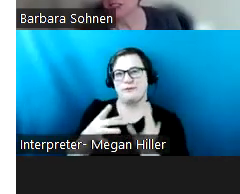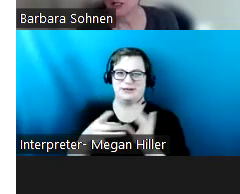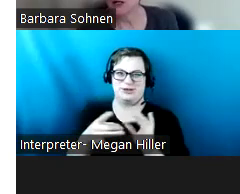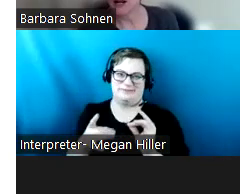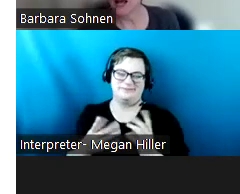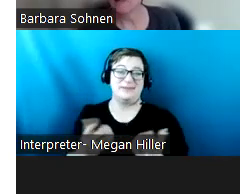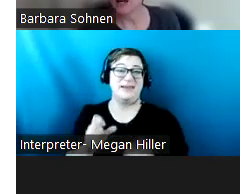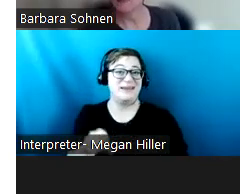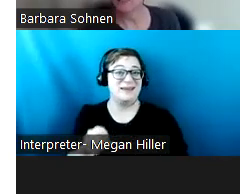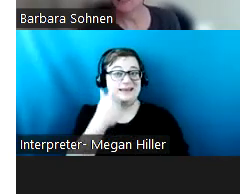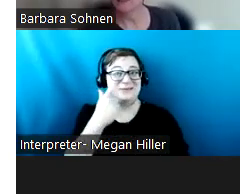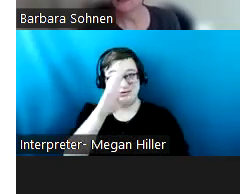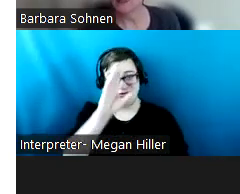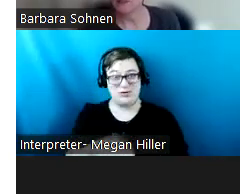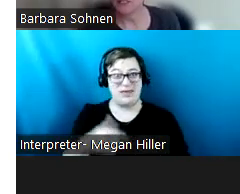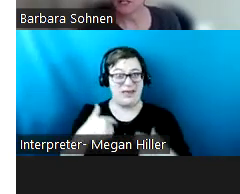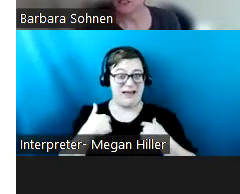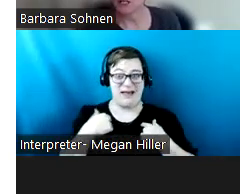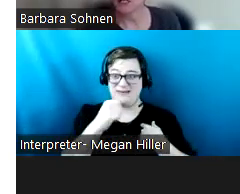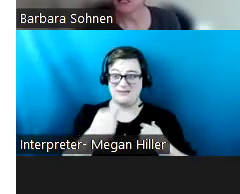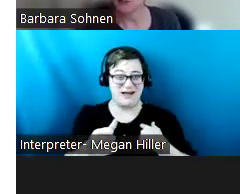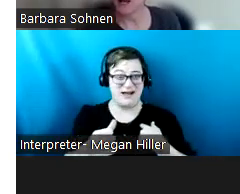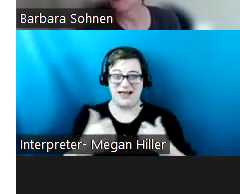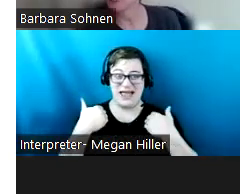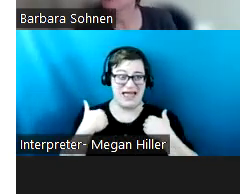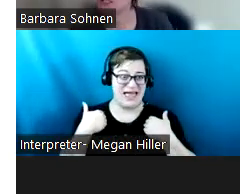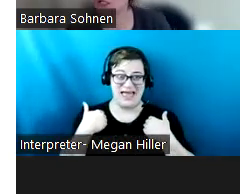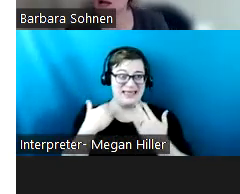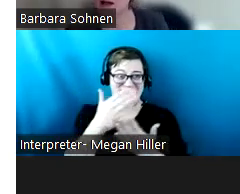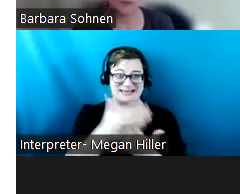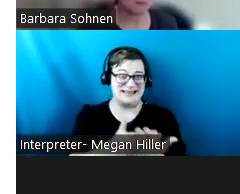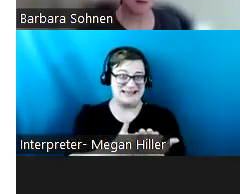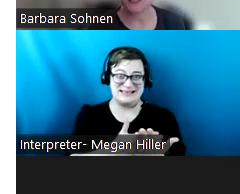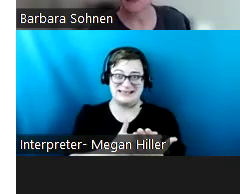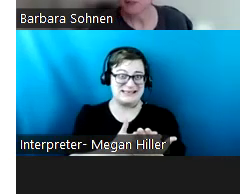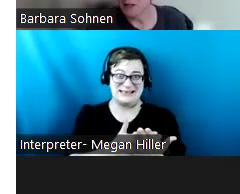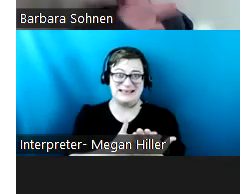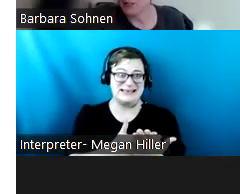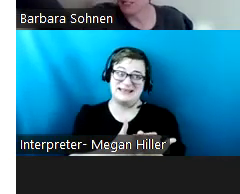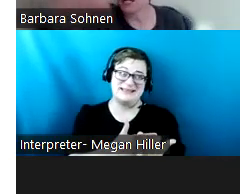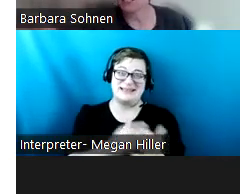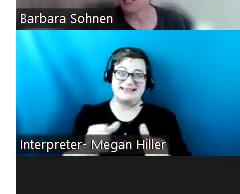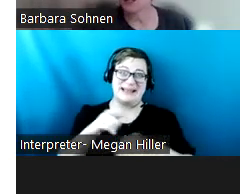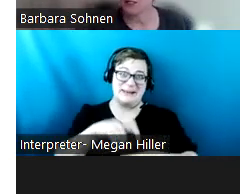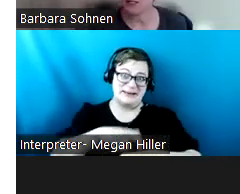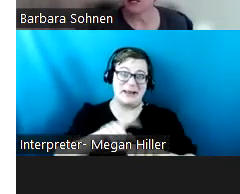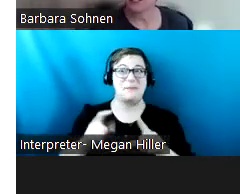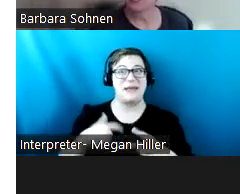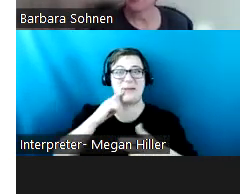Because you know that I have not been living with these as long as you have, or as much as you have, but probably I'm on the 2nd